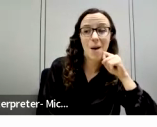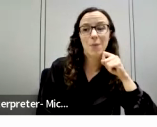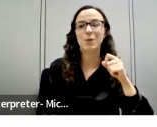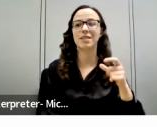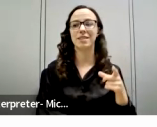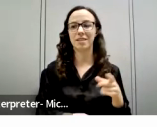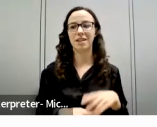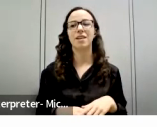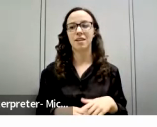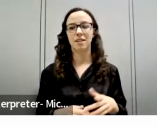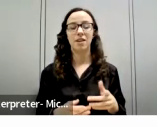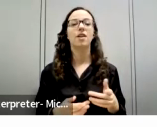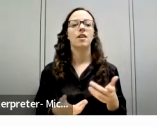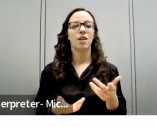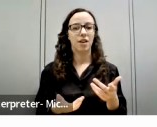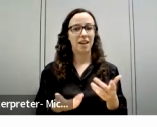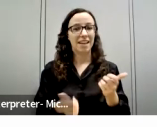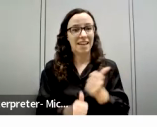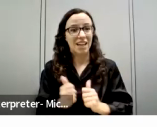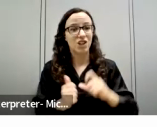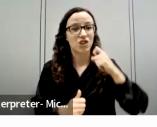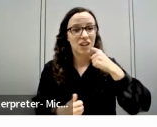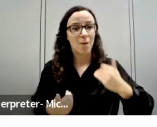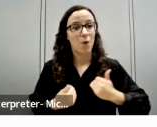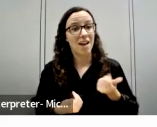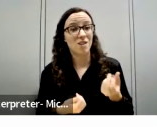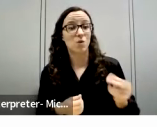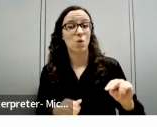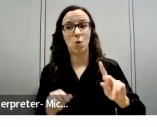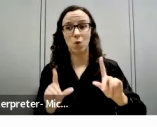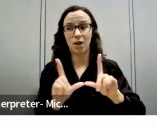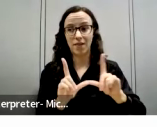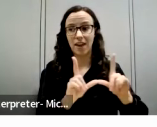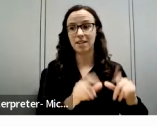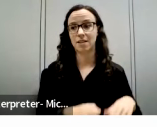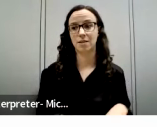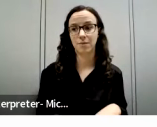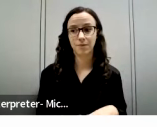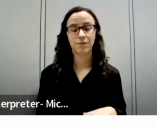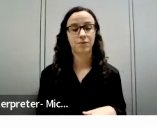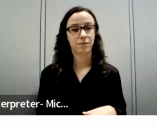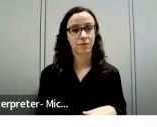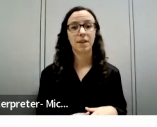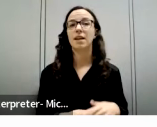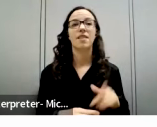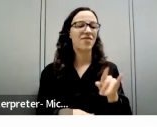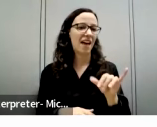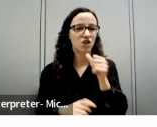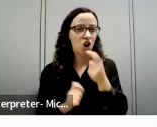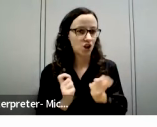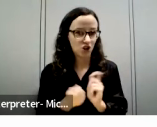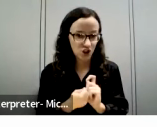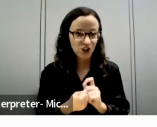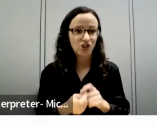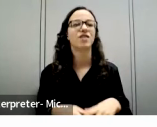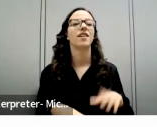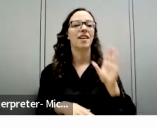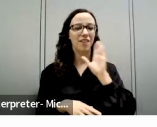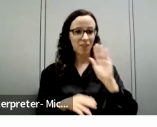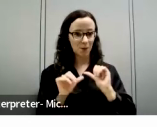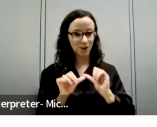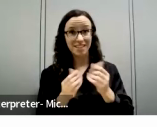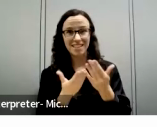each apple has its own license on it, right? And that is not going to change. These are going to stay separate